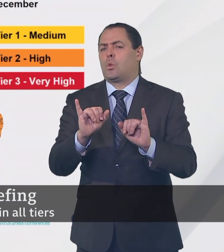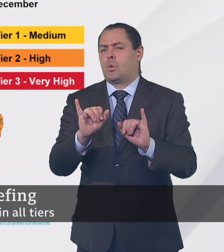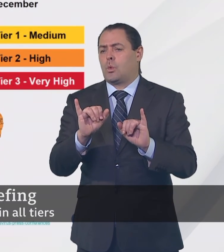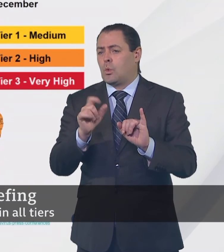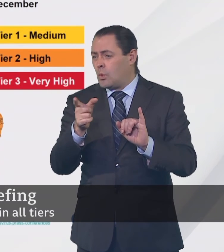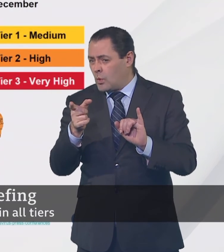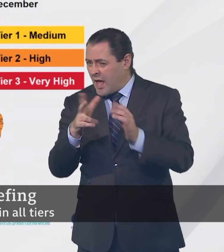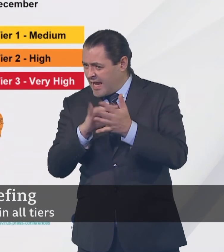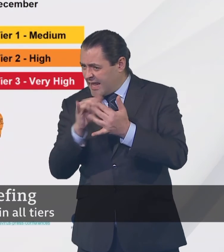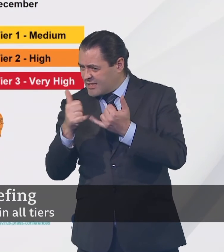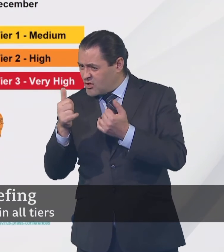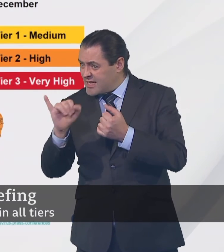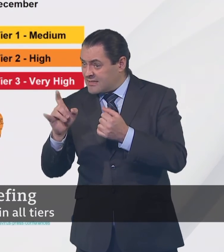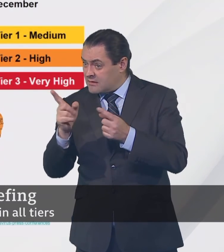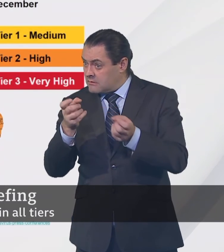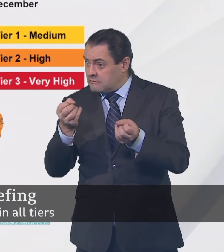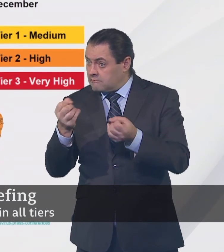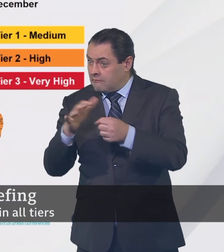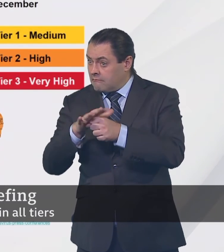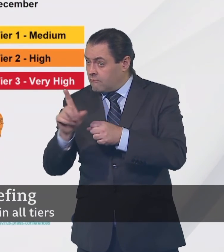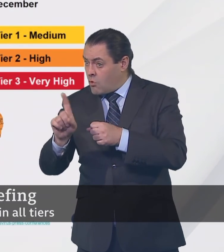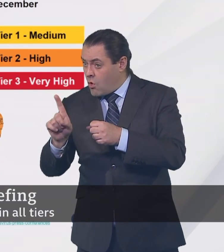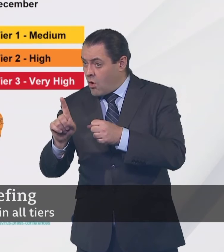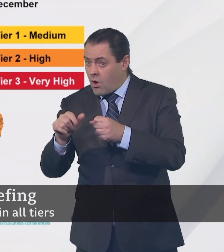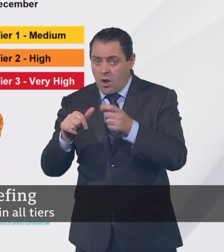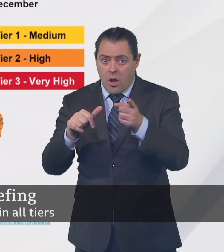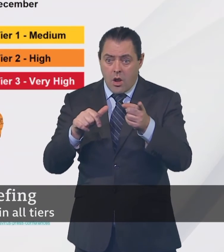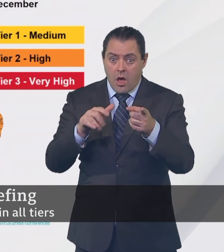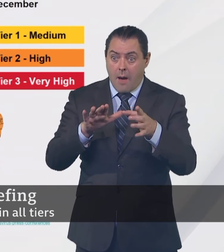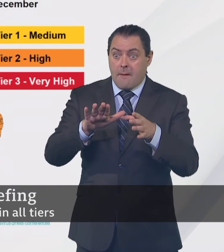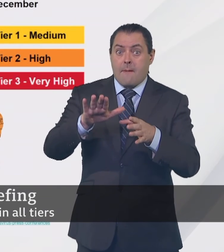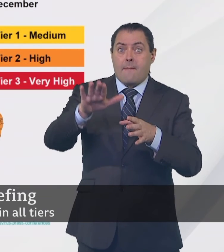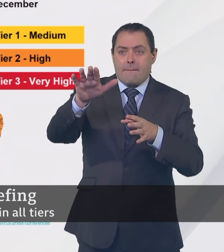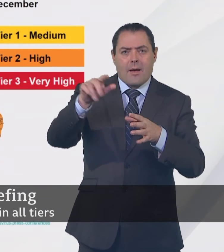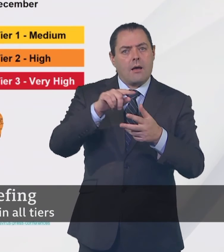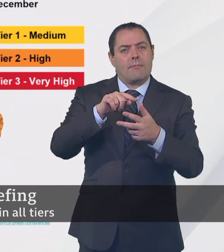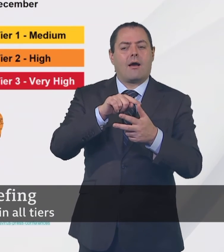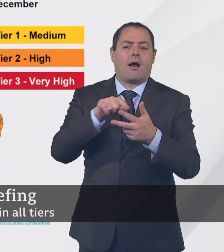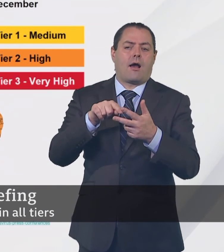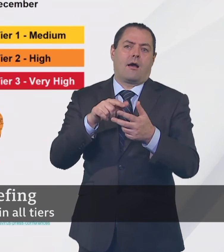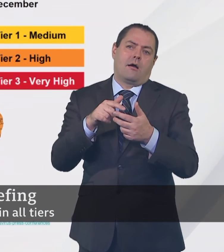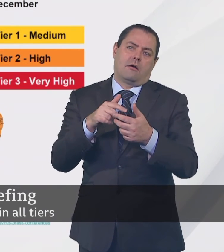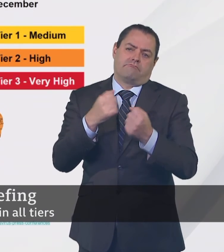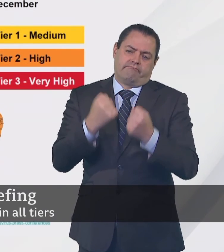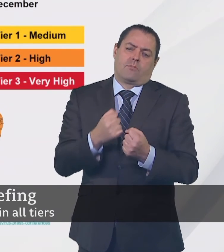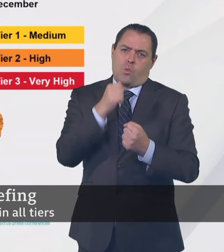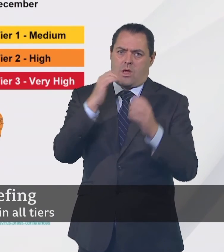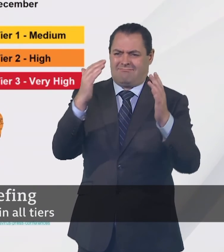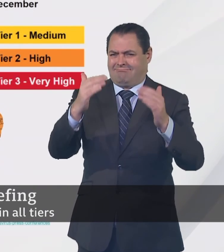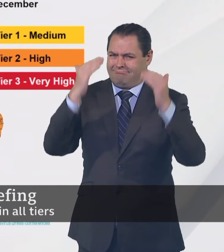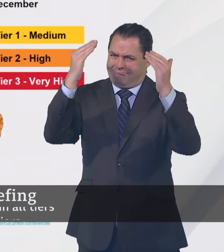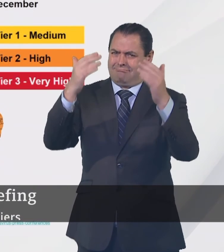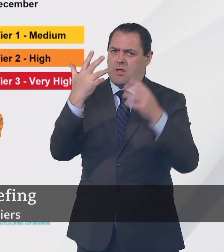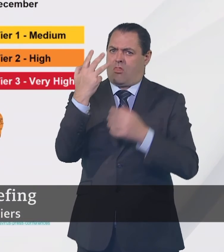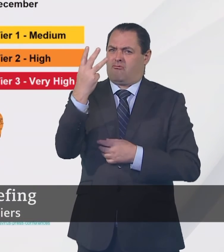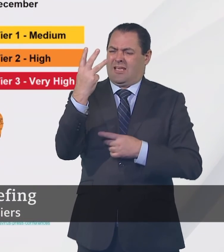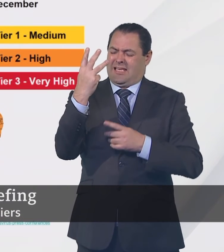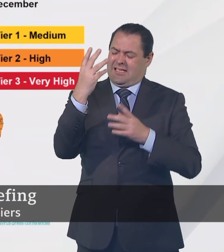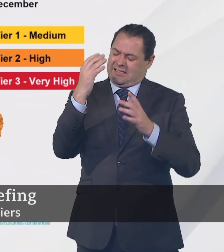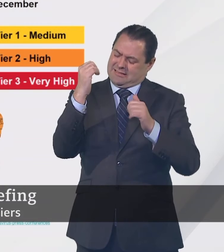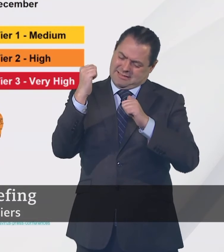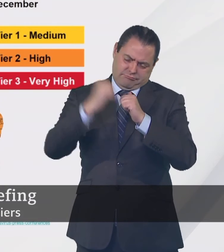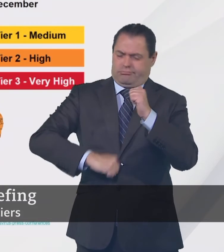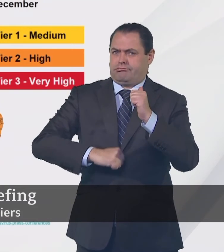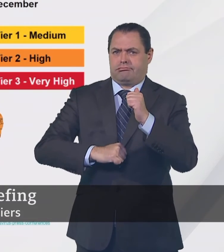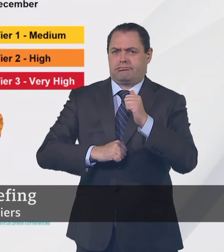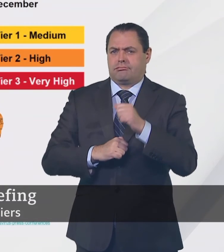NHS locally is under a lot of pressure, or if the rates are beginning to rise, despite everything that's there. And these are the things that feed into the decisions